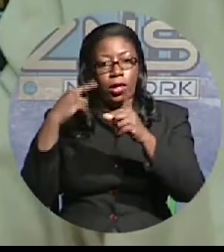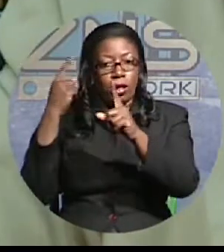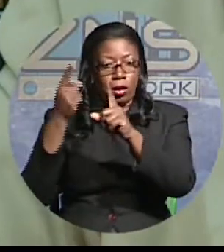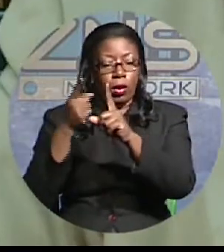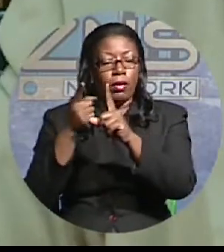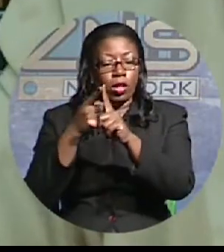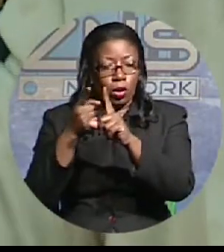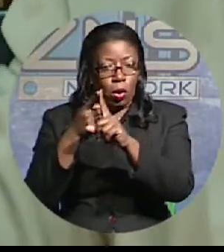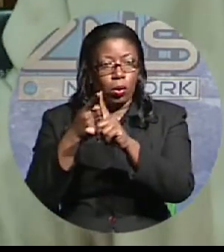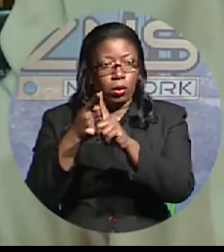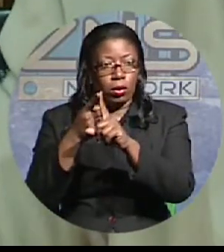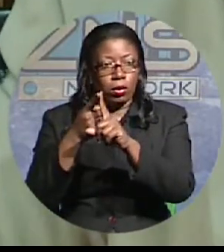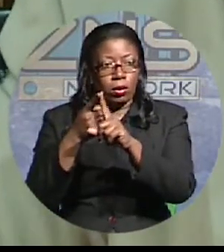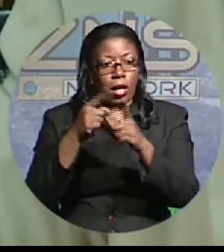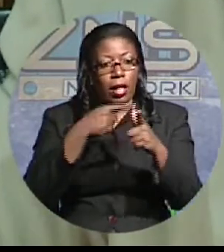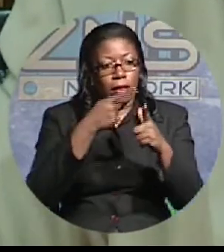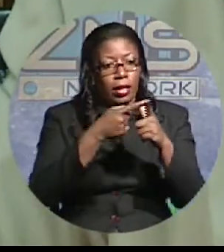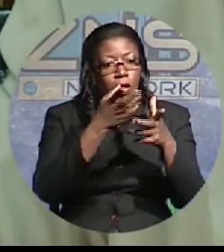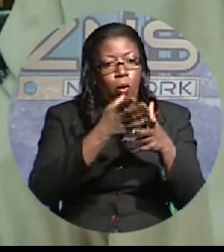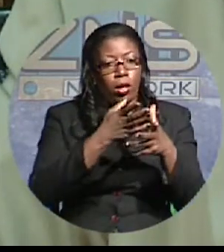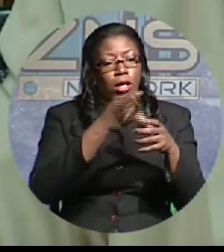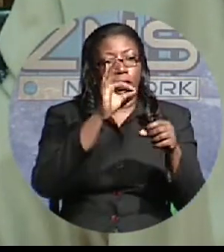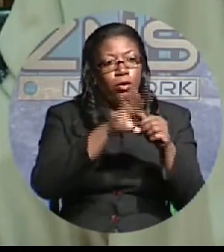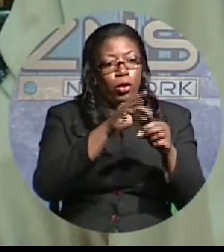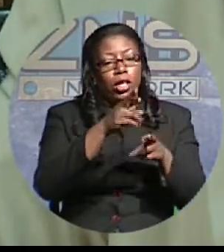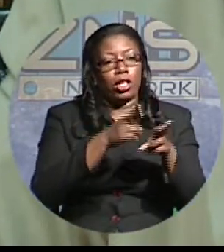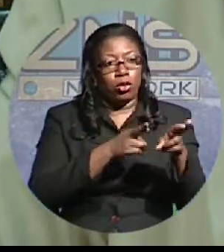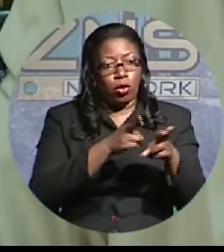in terms of voting control.